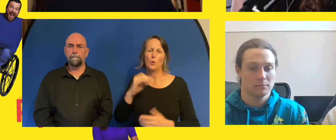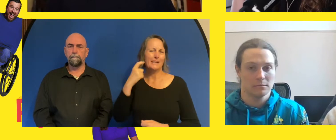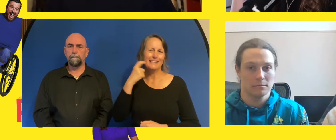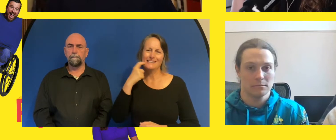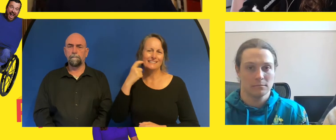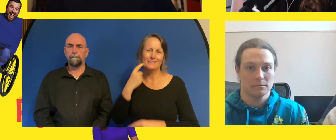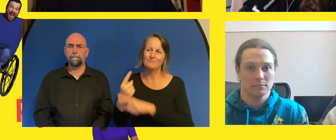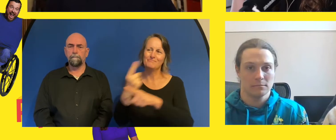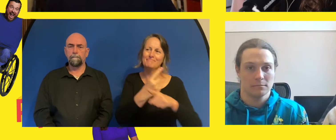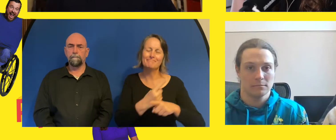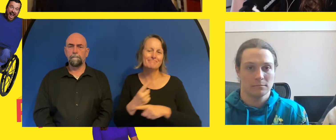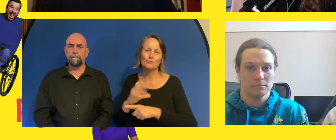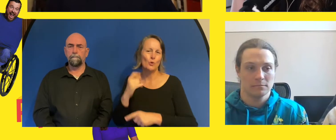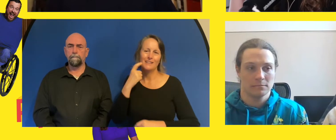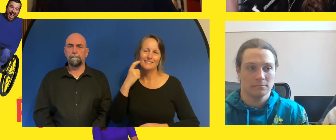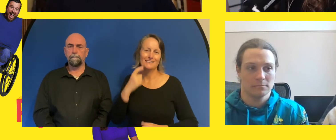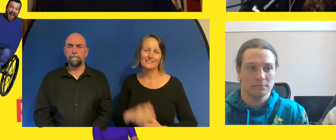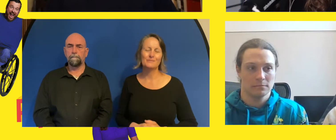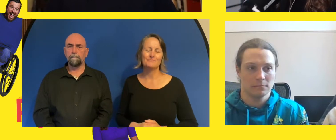the situation and about what the